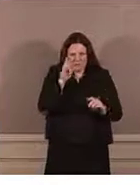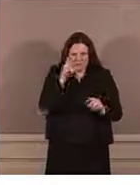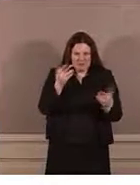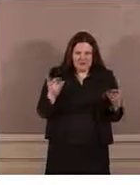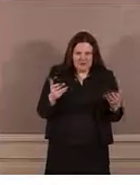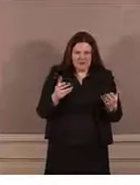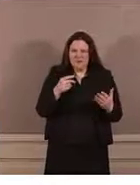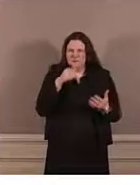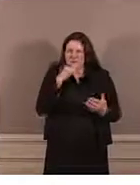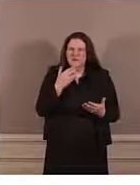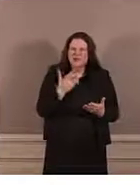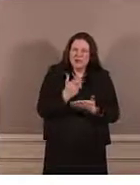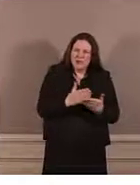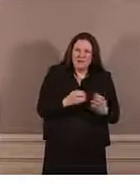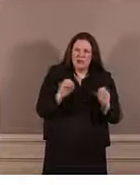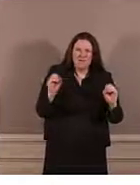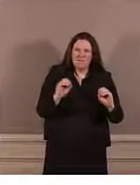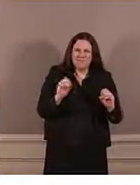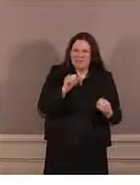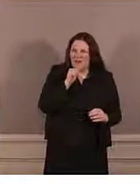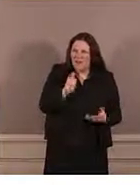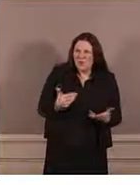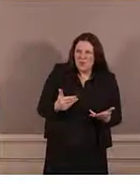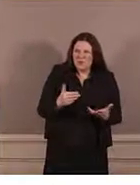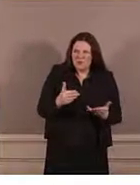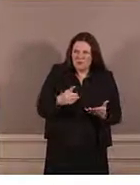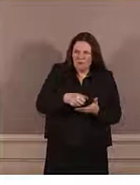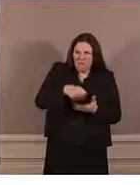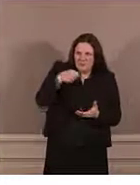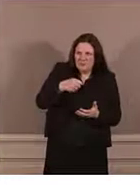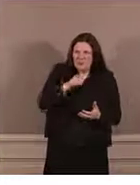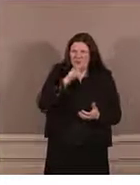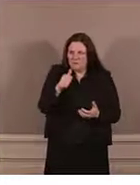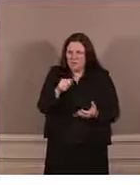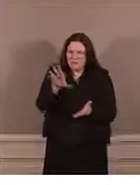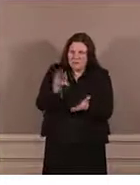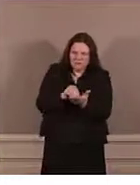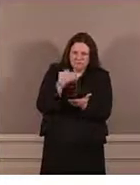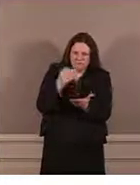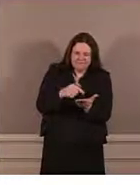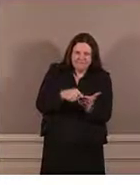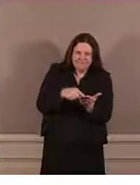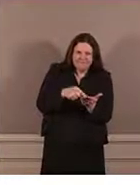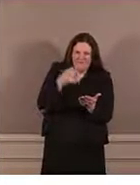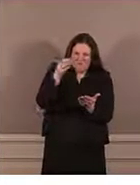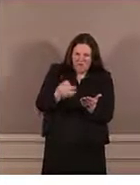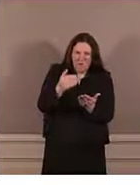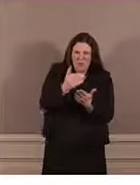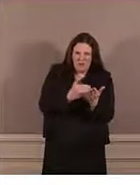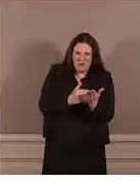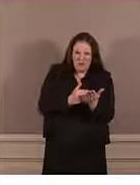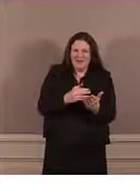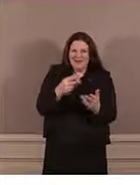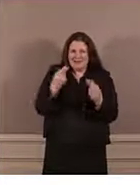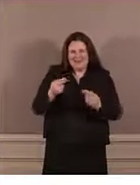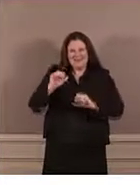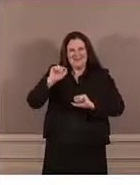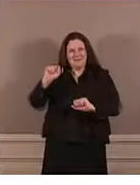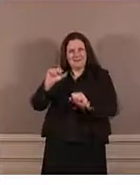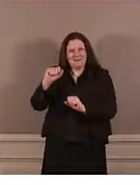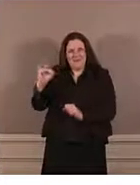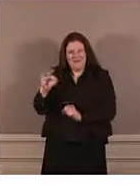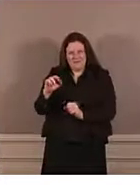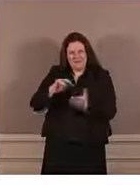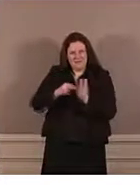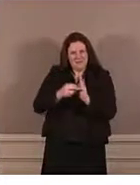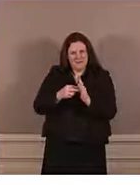suggesting that there is a need to ensure that all staff have their training needs and training plans identified